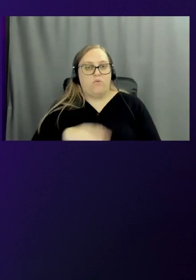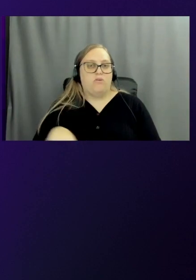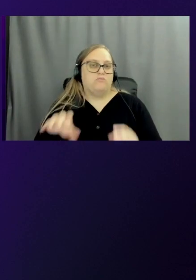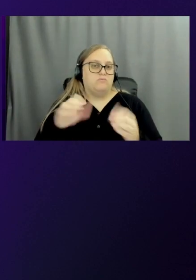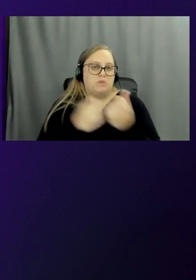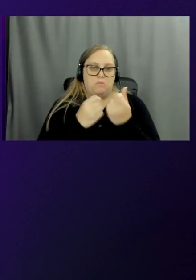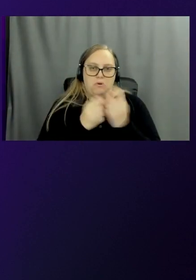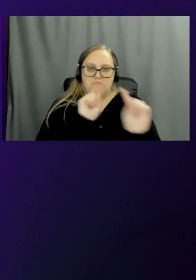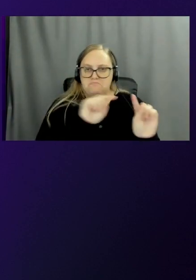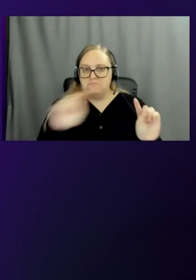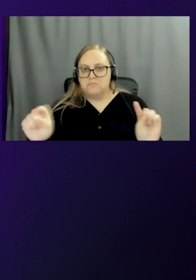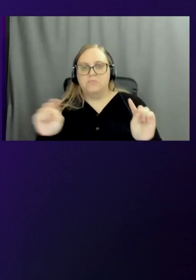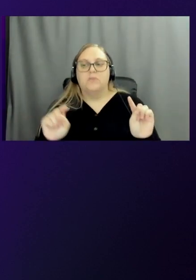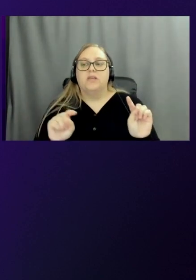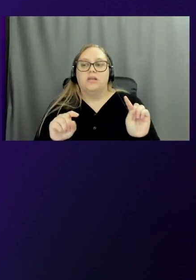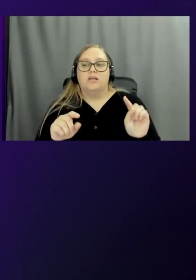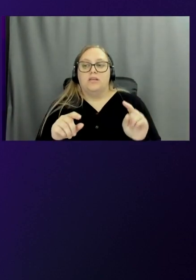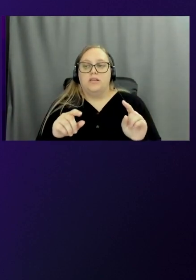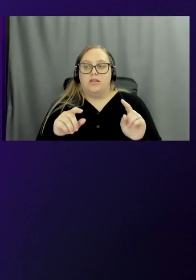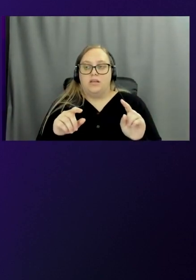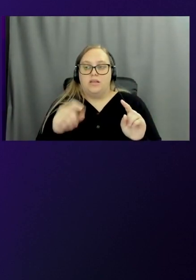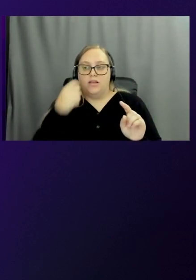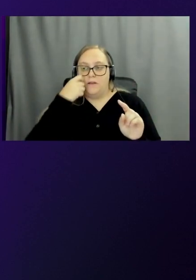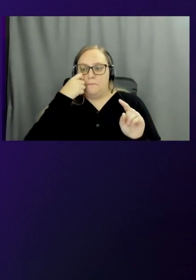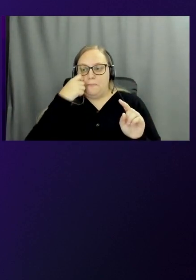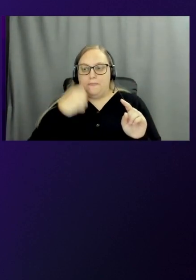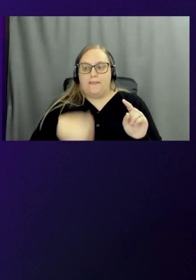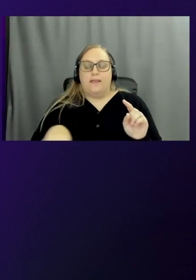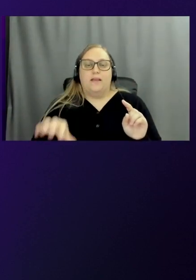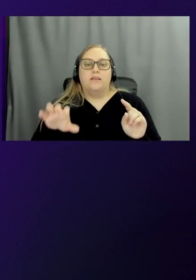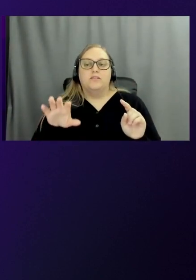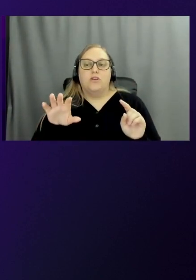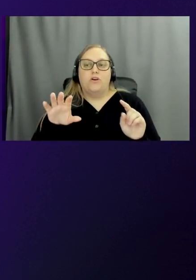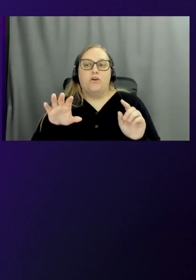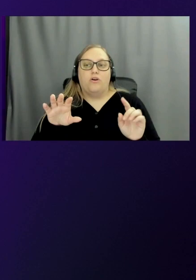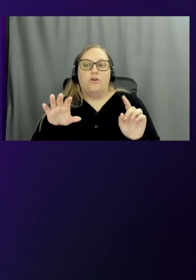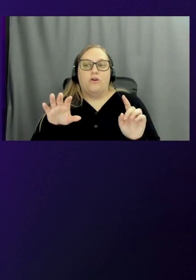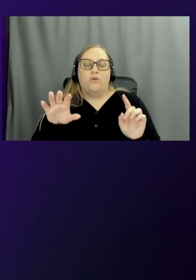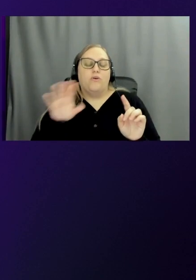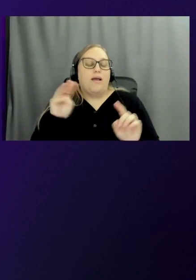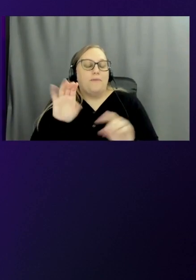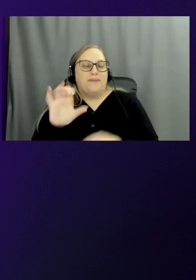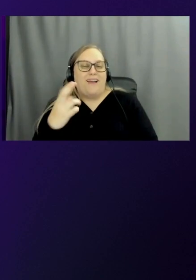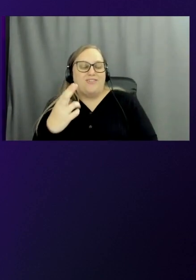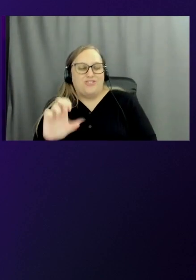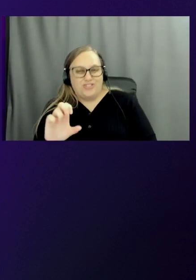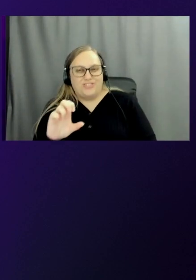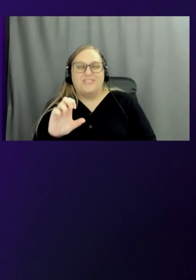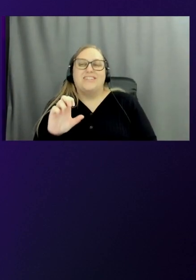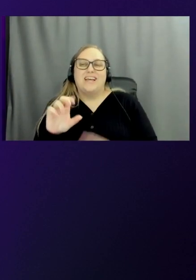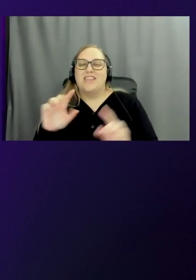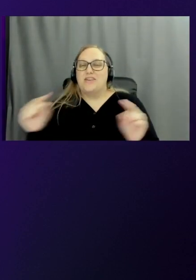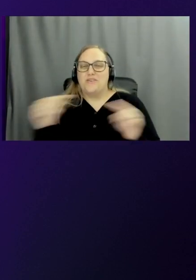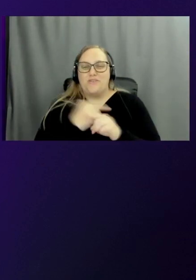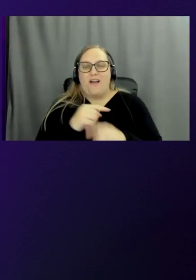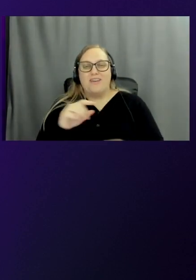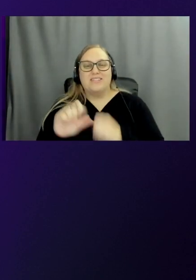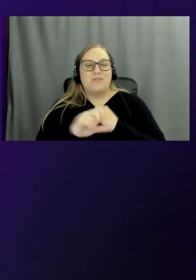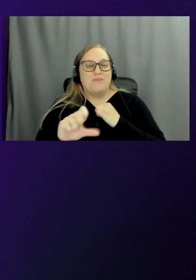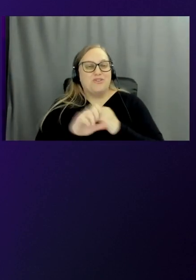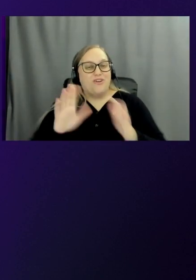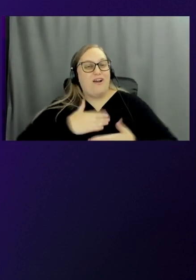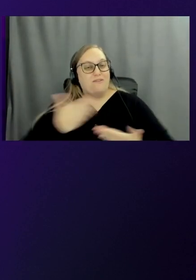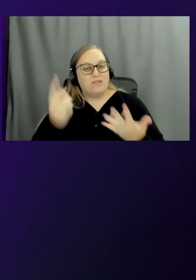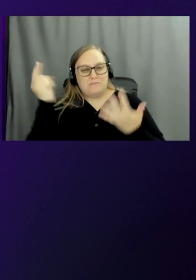landscape today, including MySQL, MariaDB, Redis, and Memcached, as well as across commercial offerings. So a